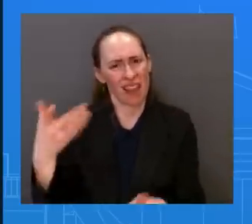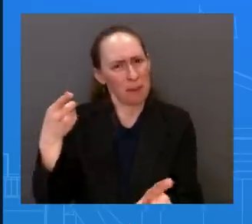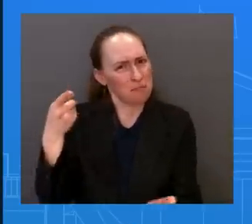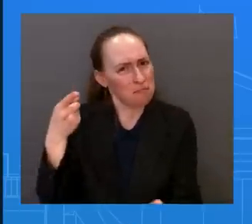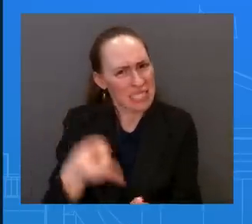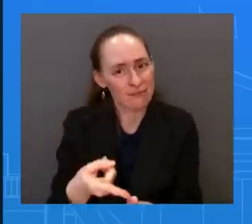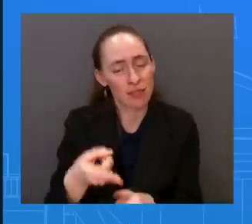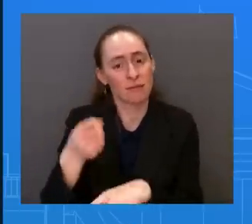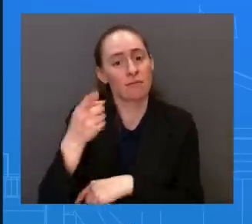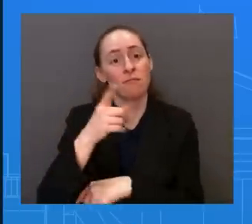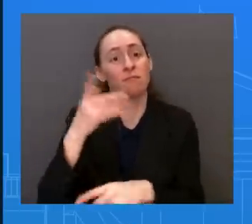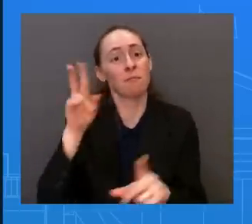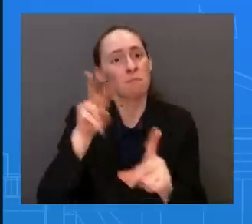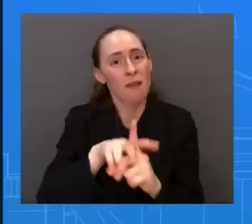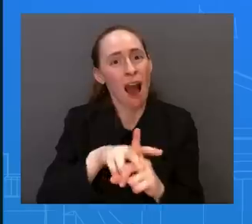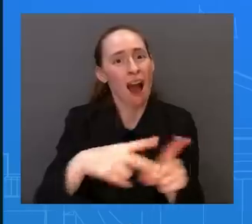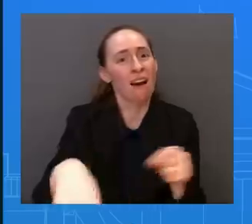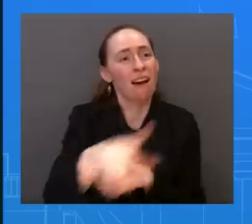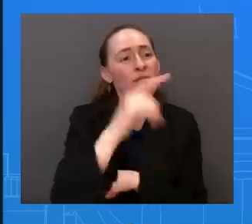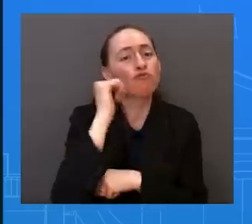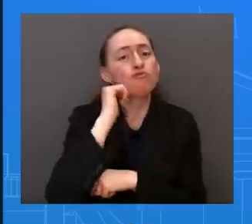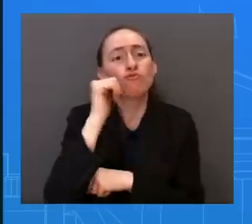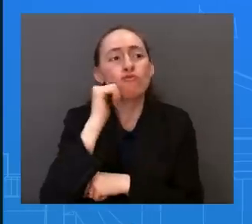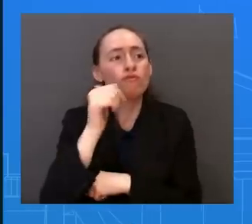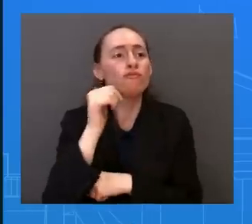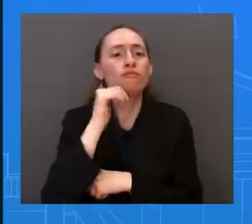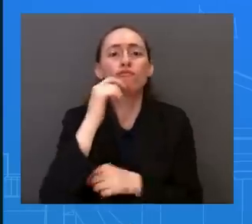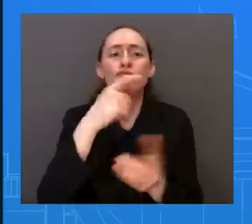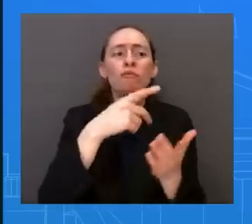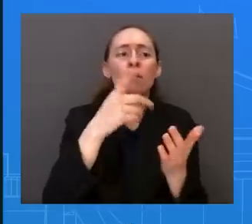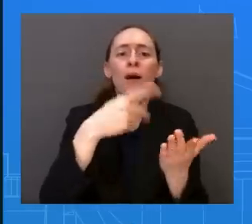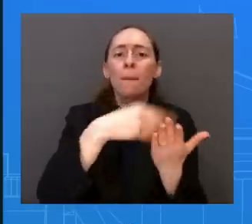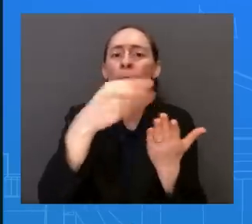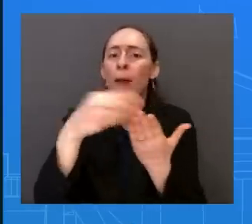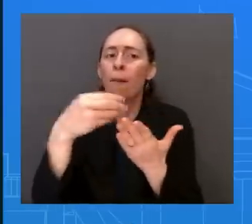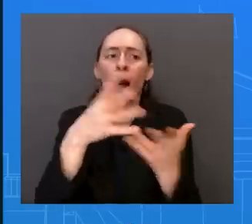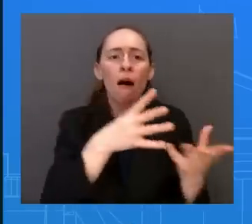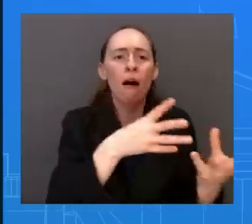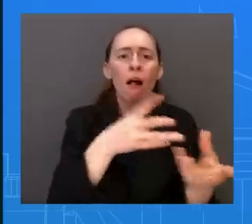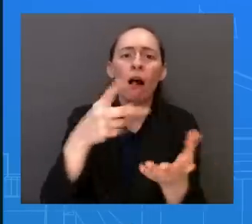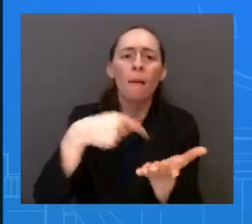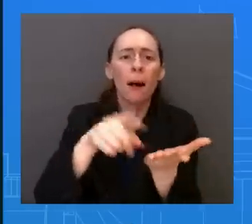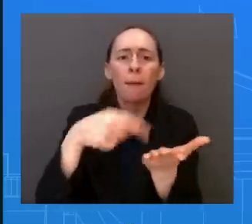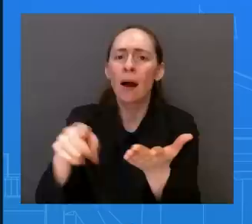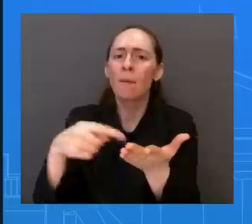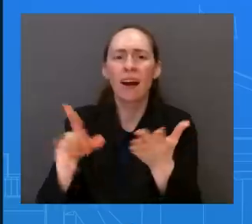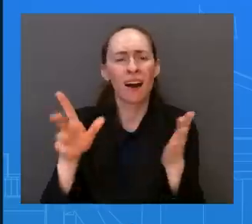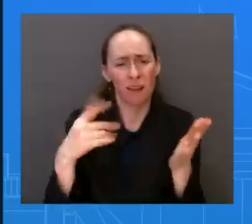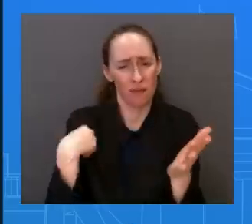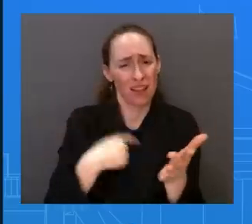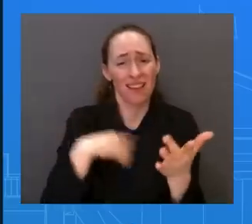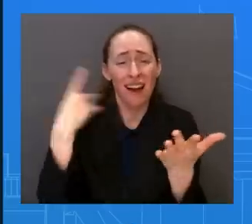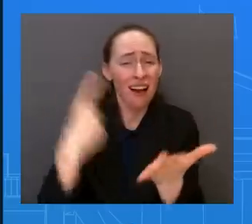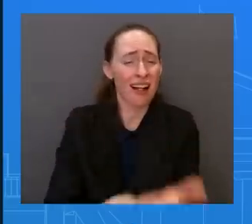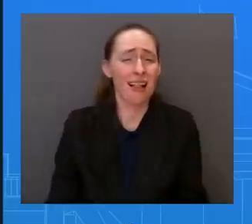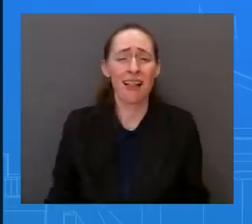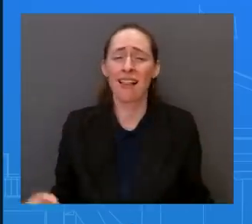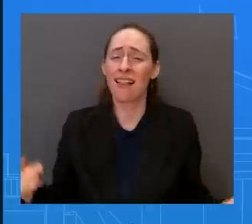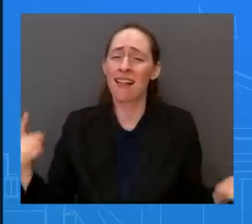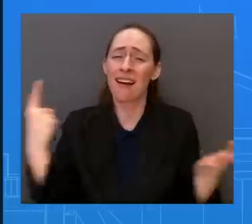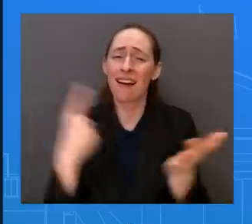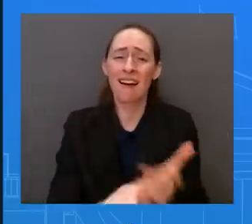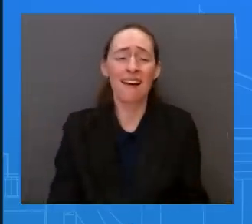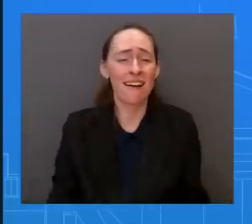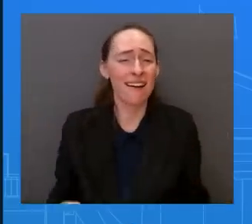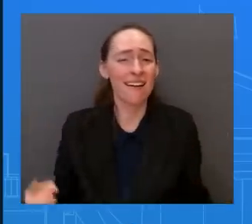country. The efforts, which I won't, we've talked about at this podium around trying to help bring gas prices down in the wake of Putin's